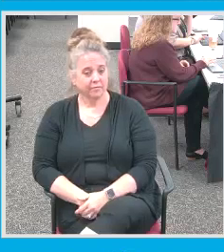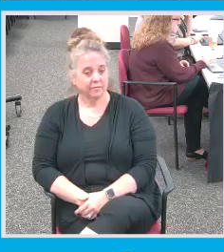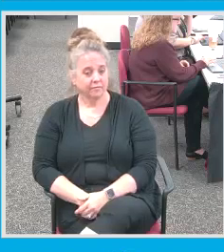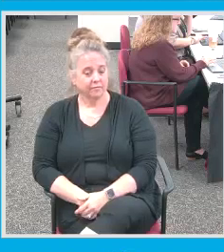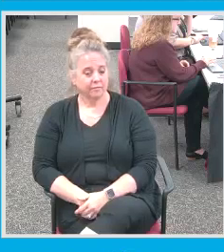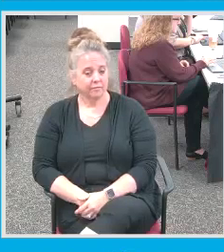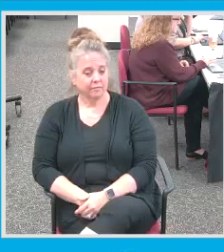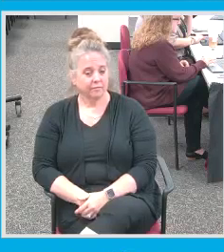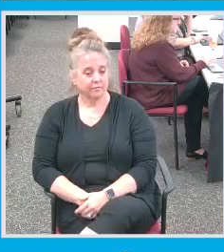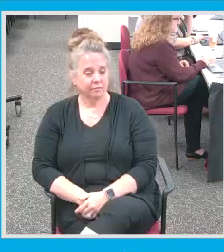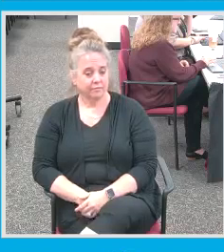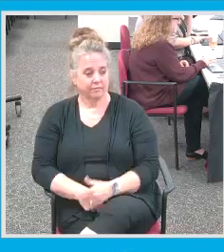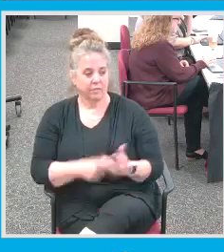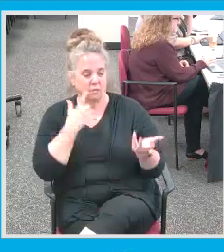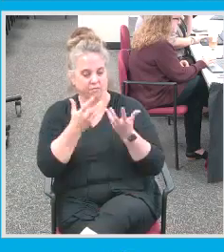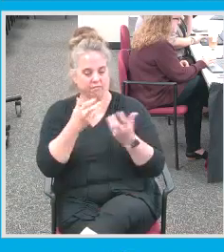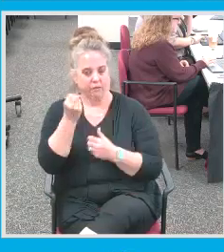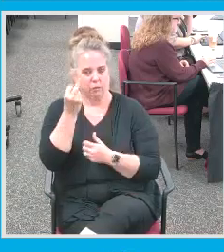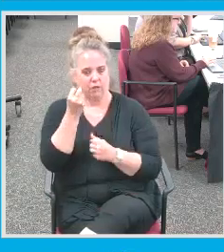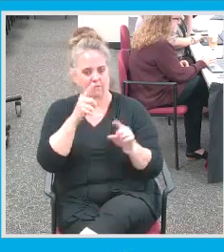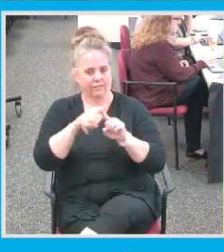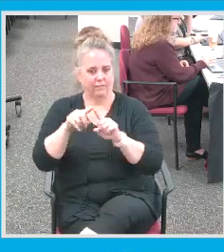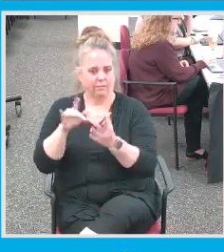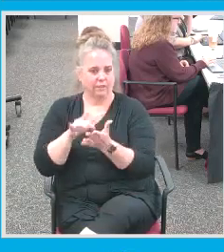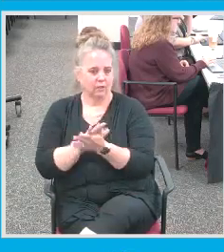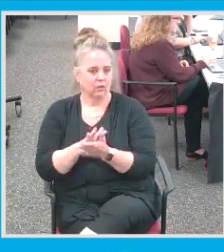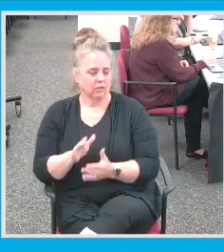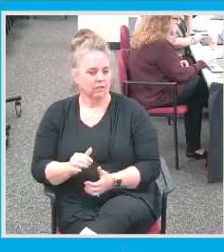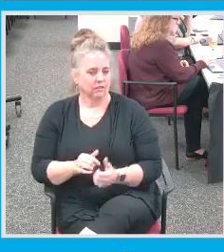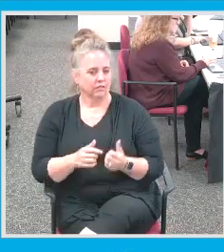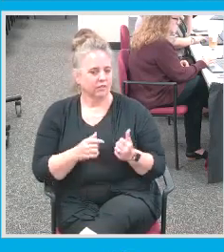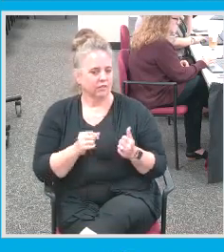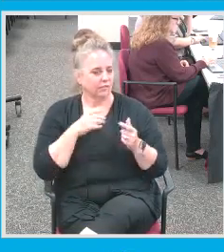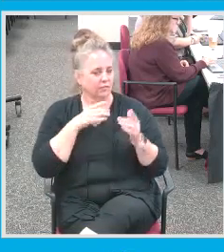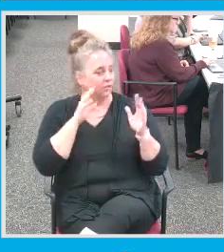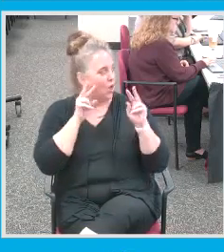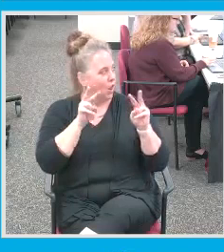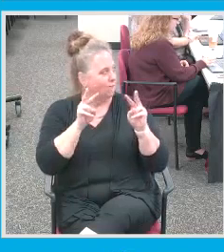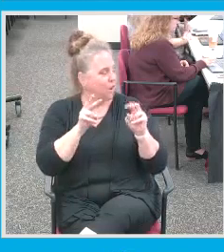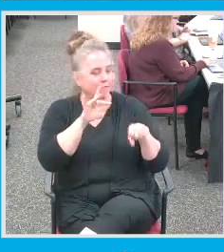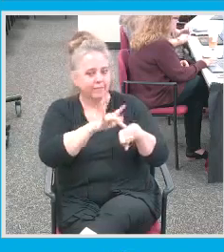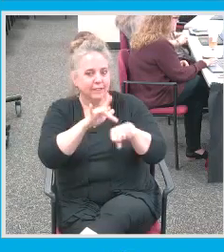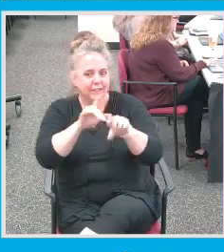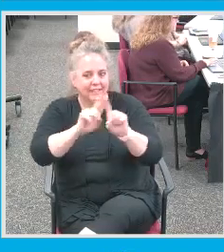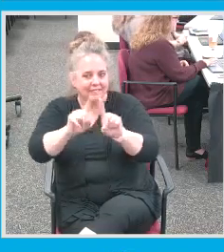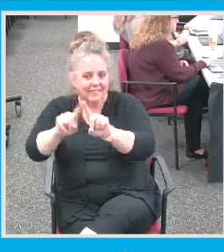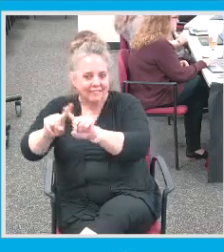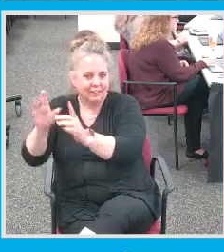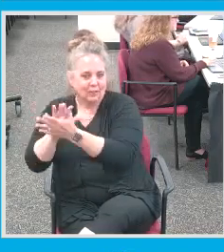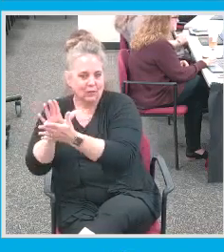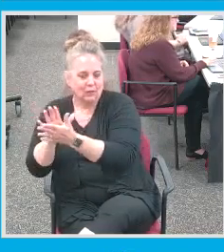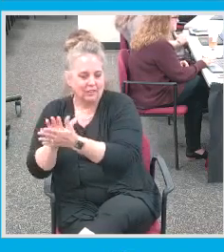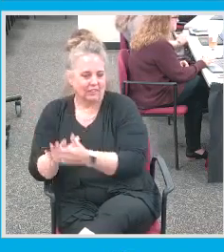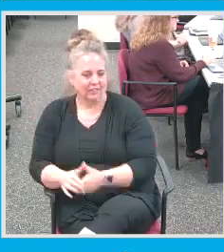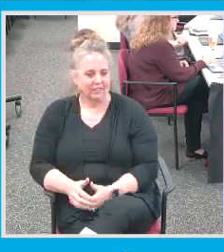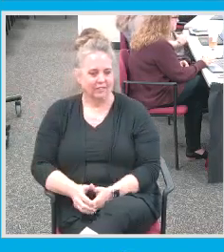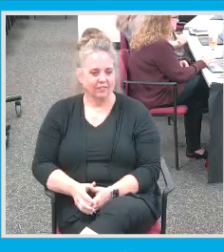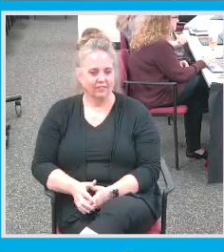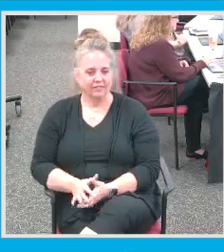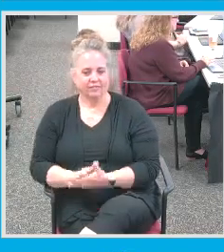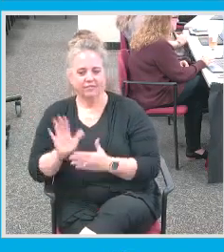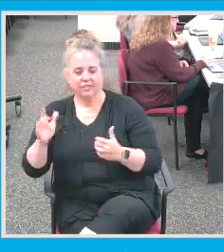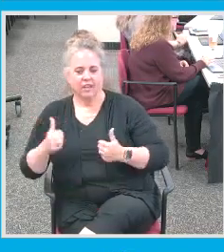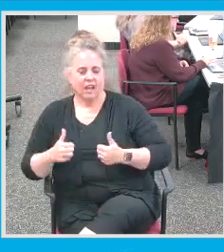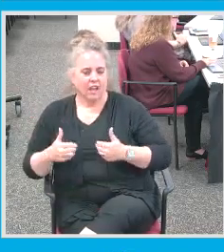I'm looking forward to being in the schools again next year and making an impact on the youth's lives and helping them make